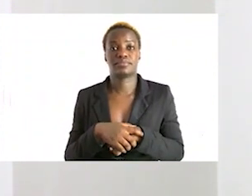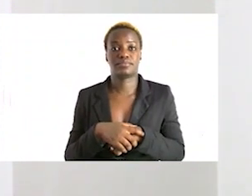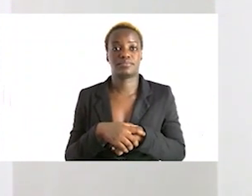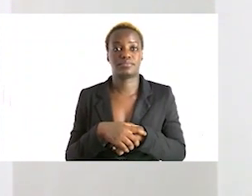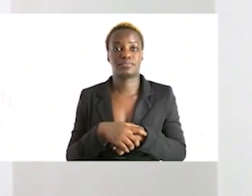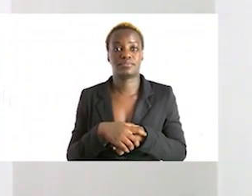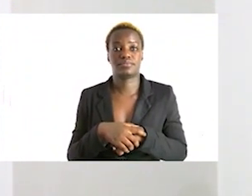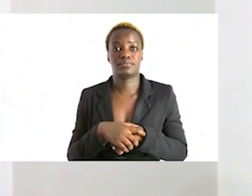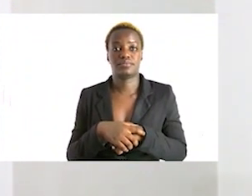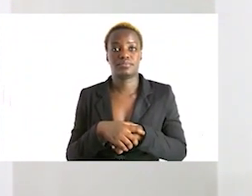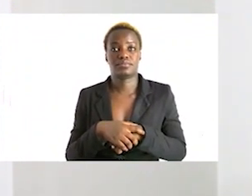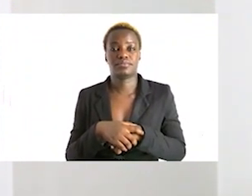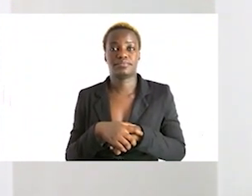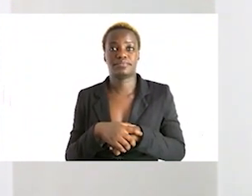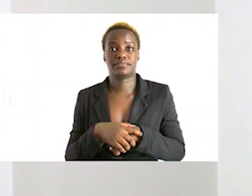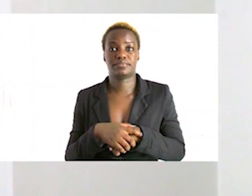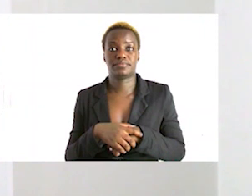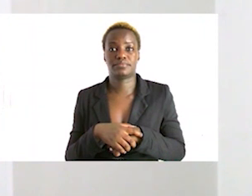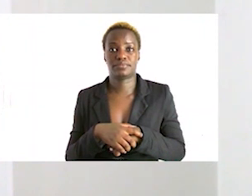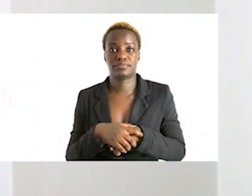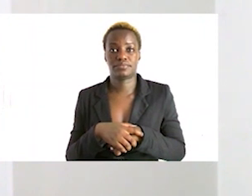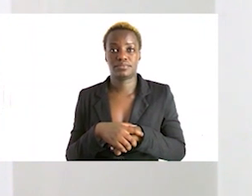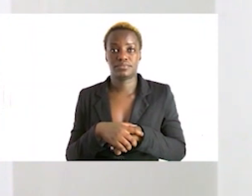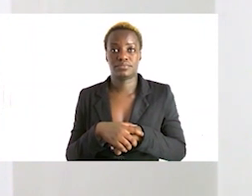Sorry, let me just quickly get my post-it.